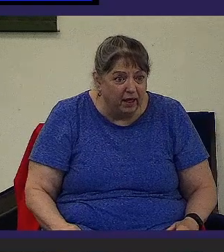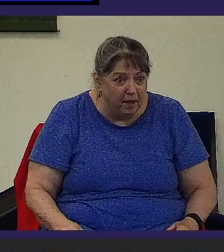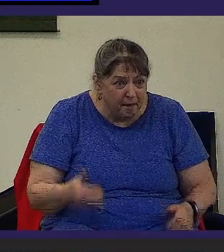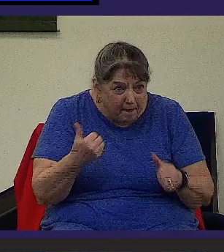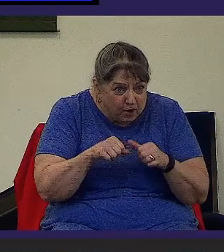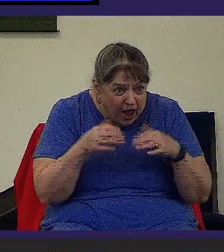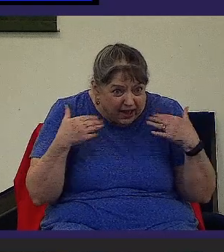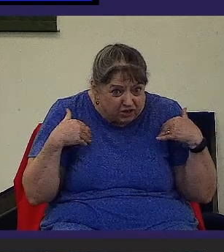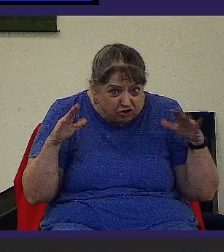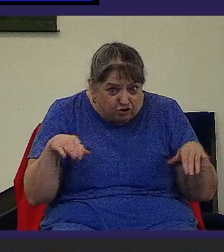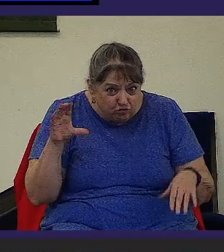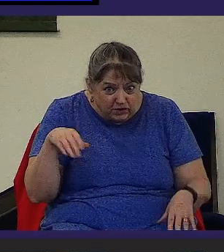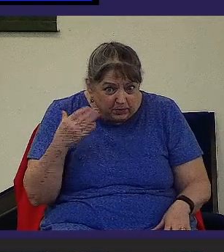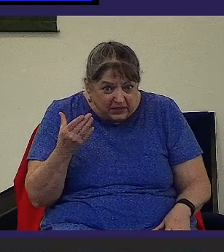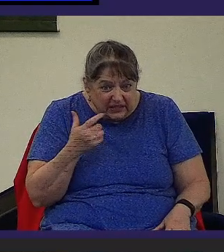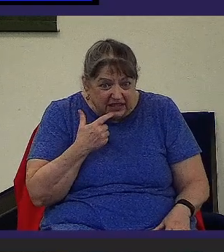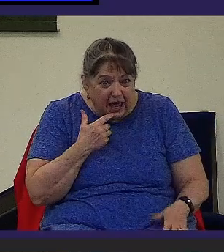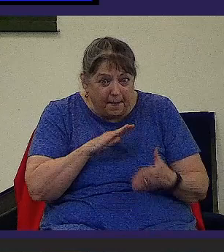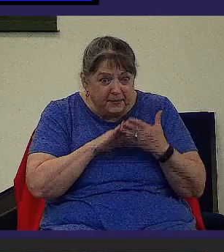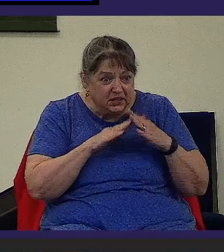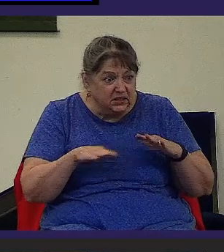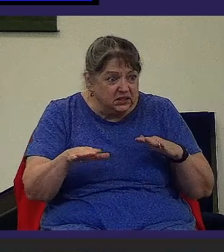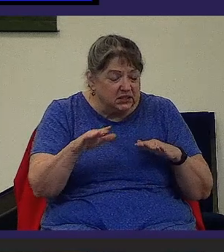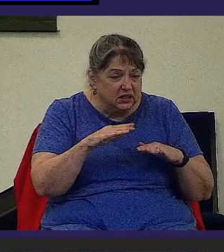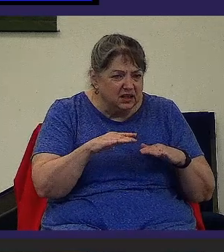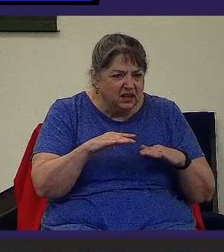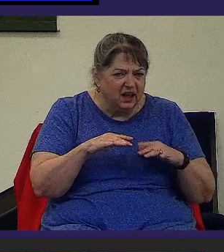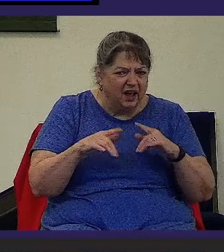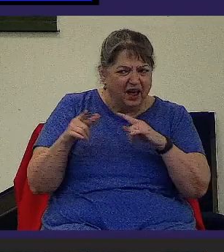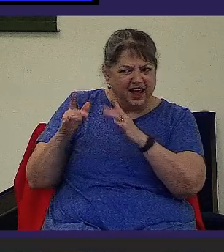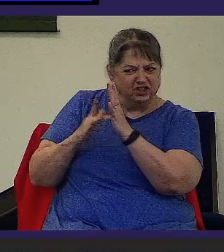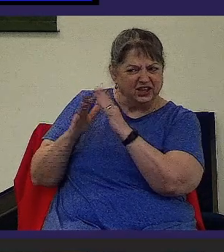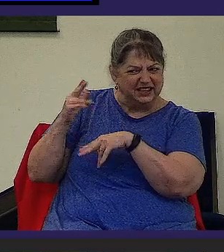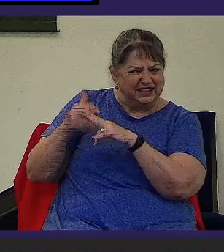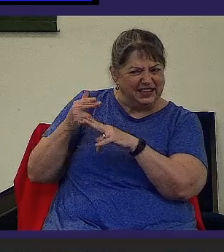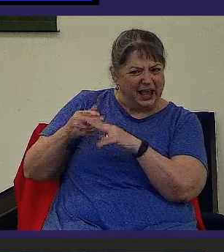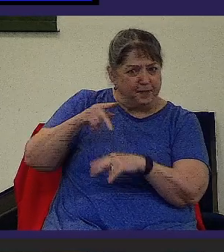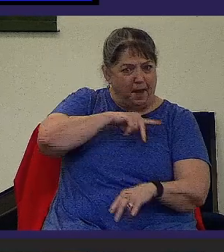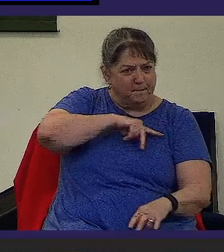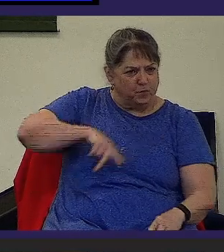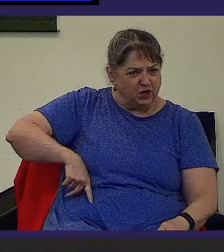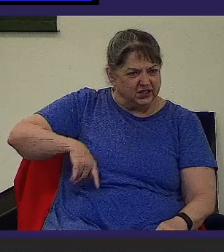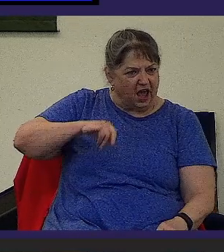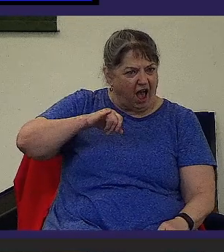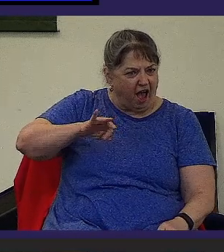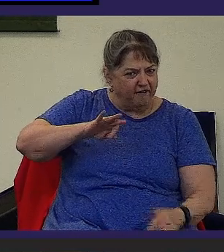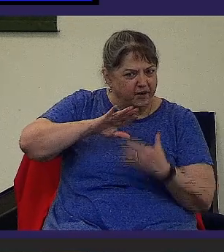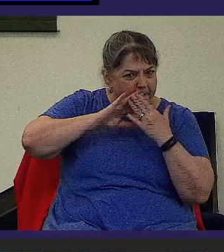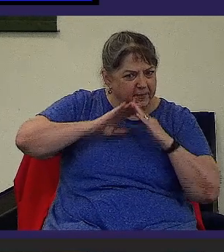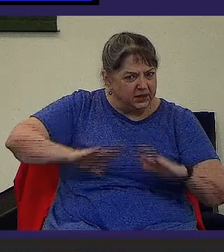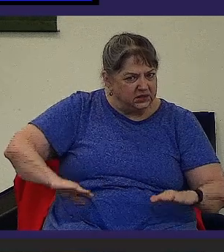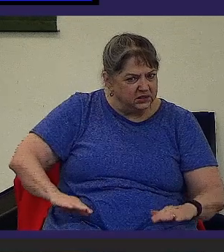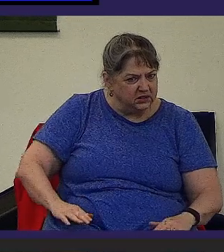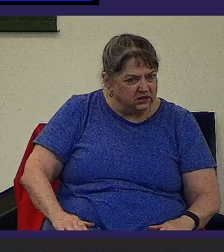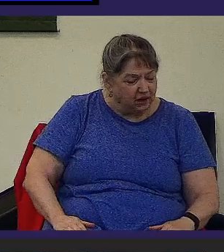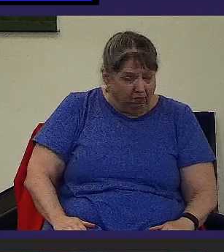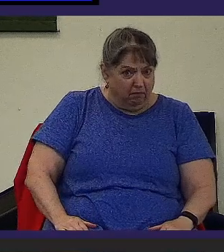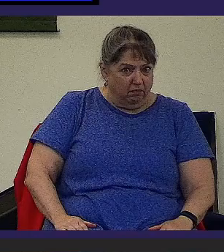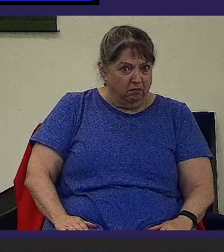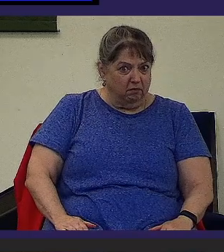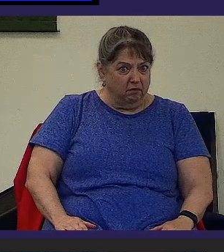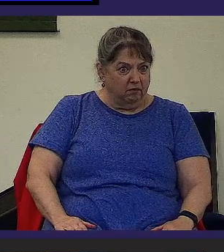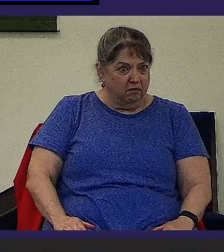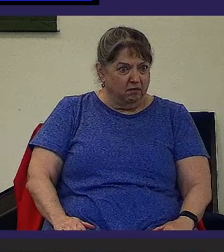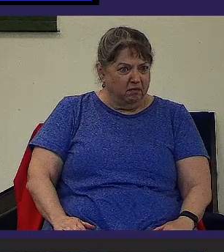so the prince of peace of isaiah chapter 9 is here and he's helping them and preparing